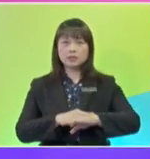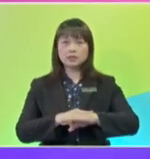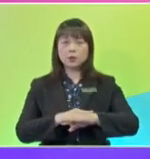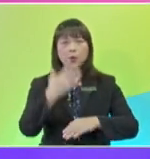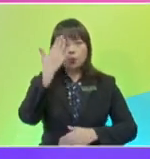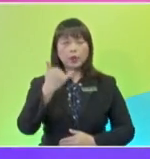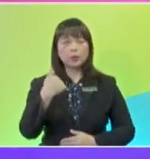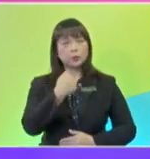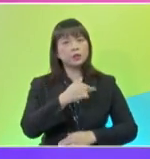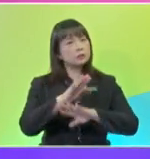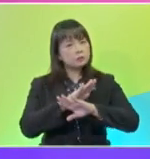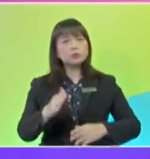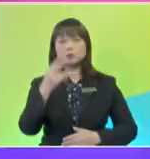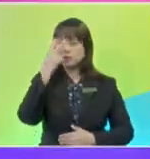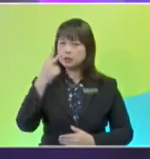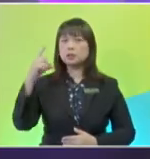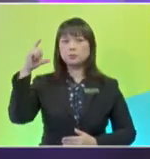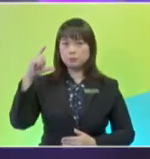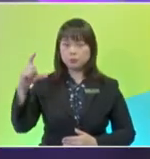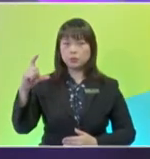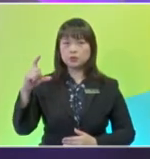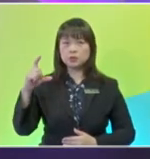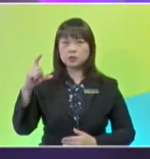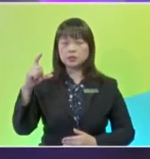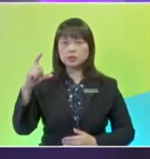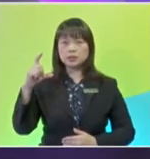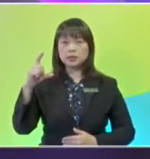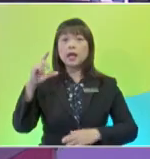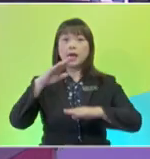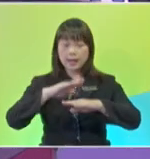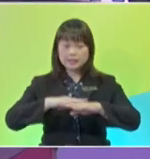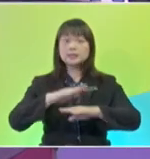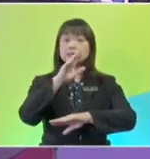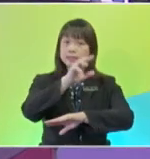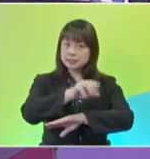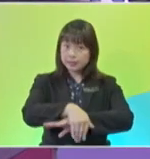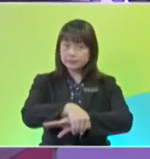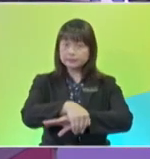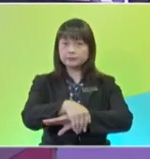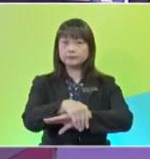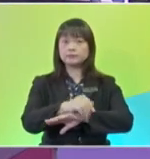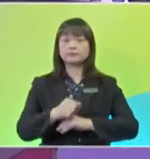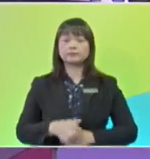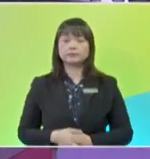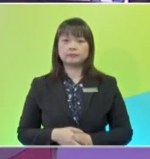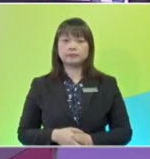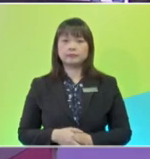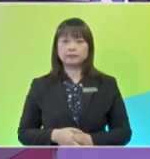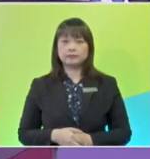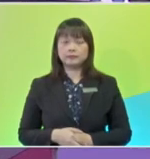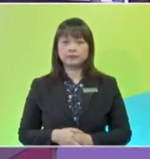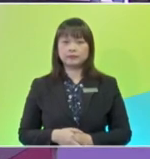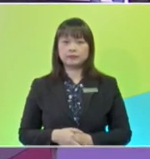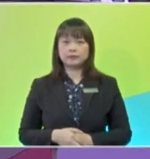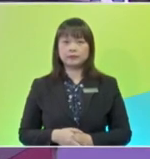see the moon during the night? Okay. So if the, you know, if the light that's being reflected